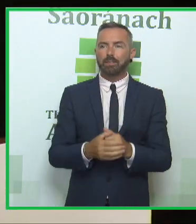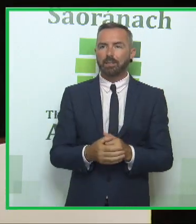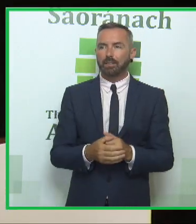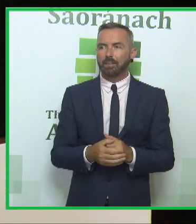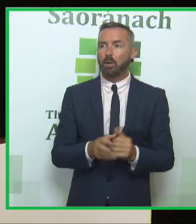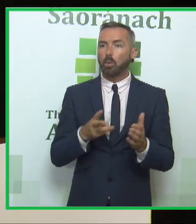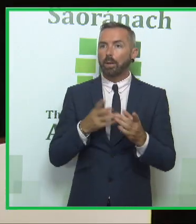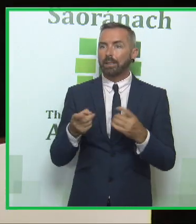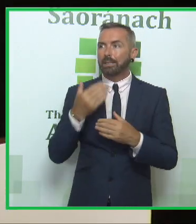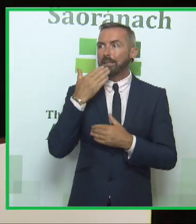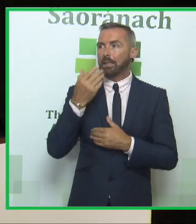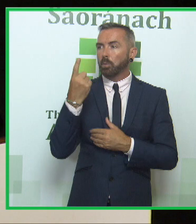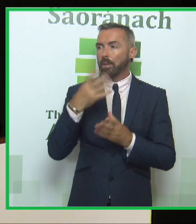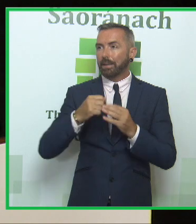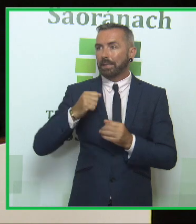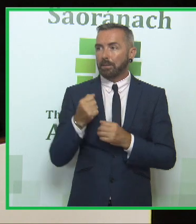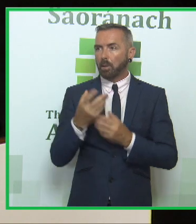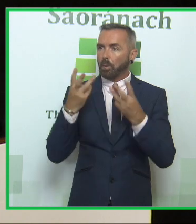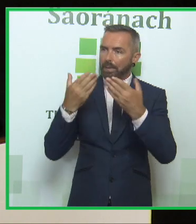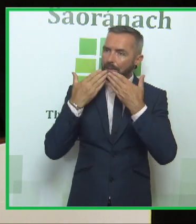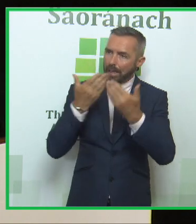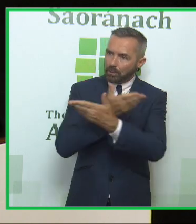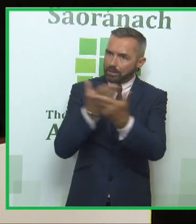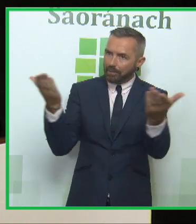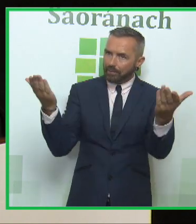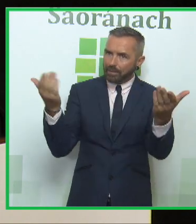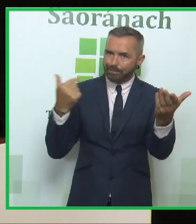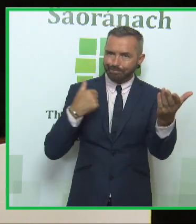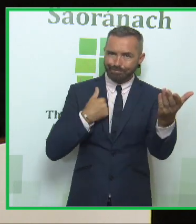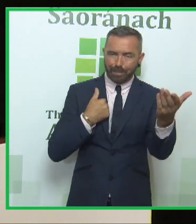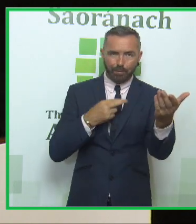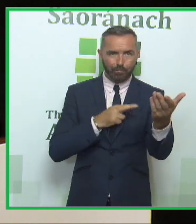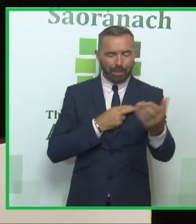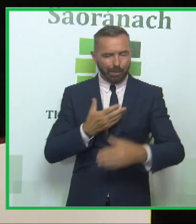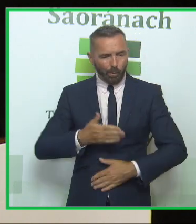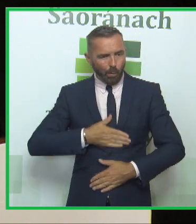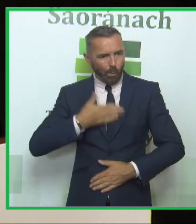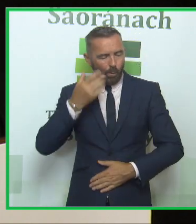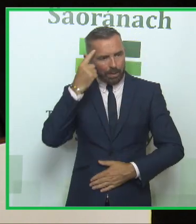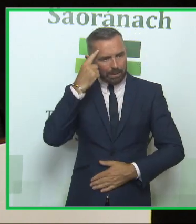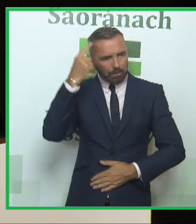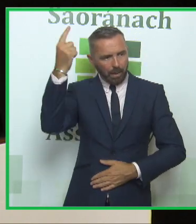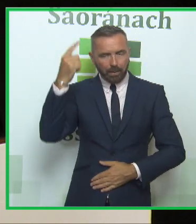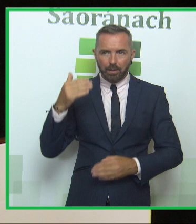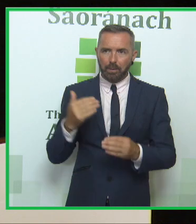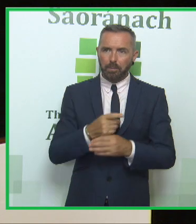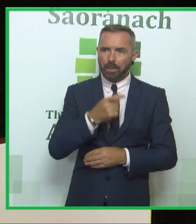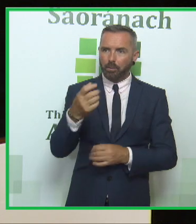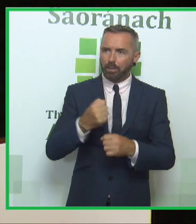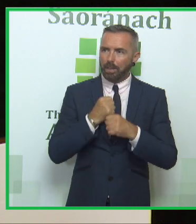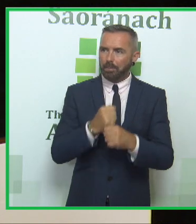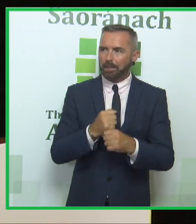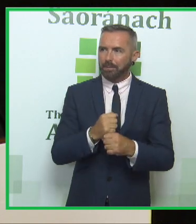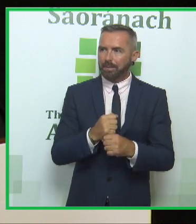the one thing I want to keep for the end is to yourselves. You know, I am nothing but impressed and inspired by the commitment,